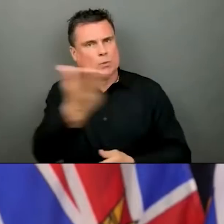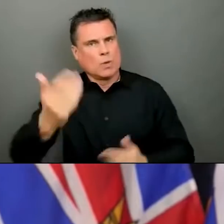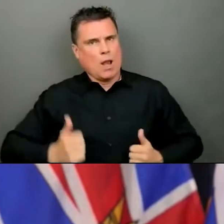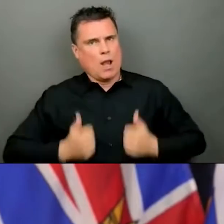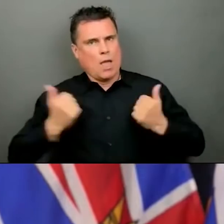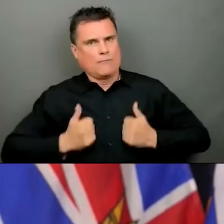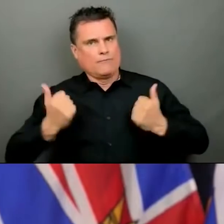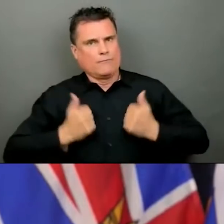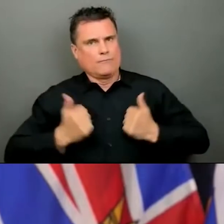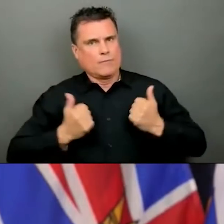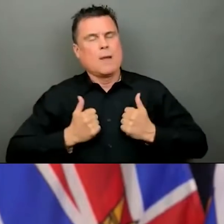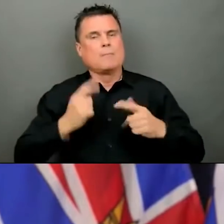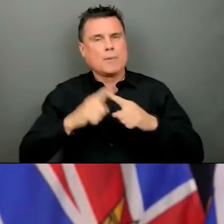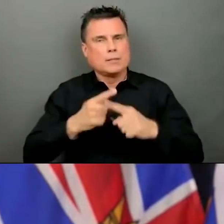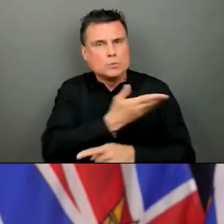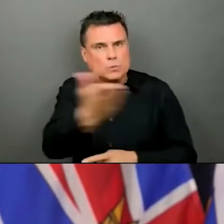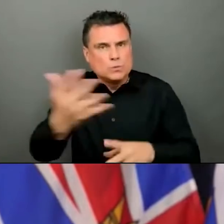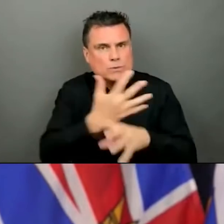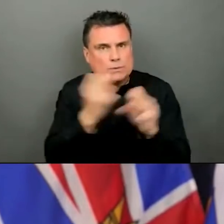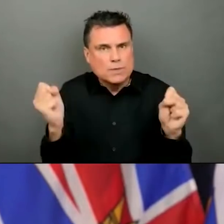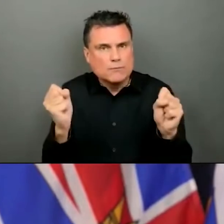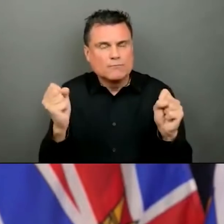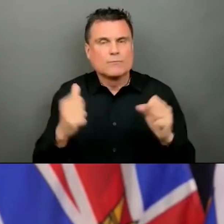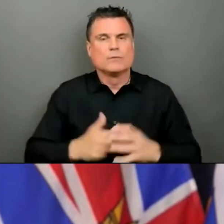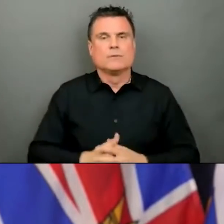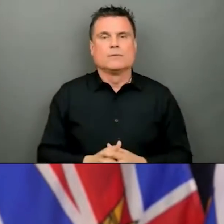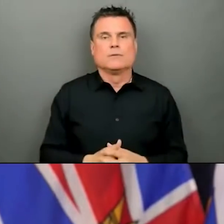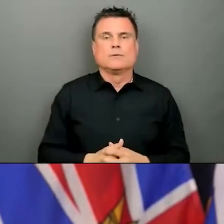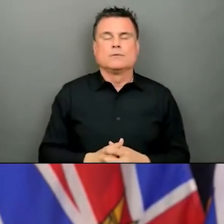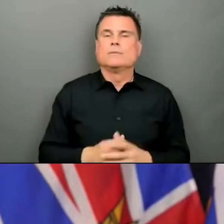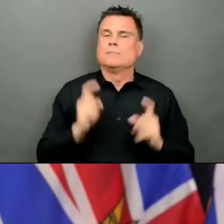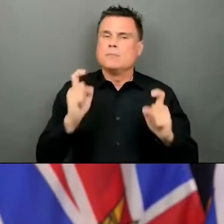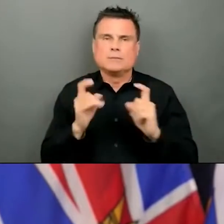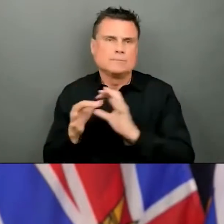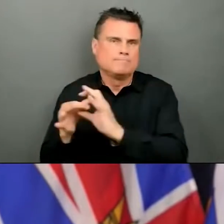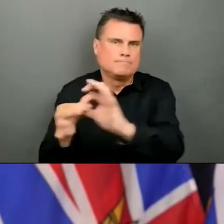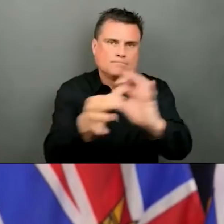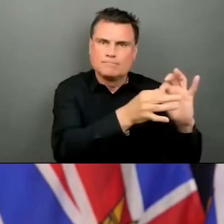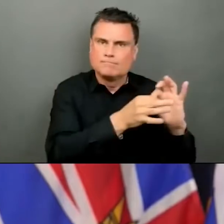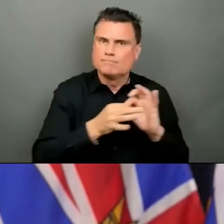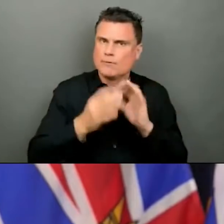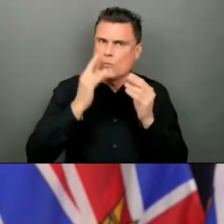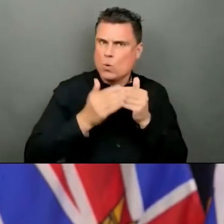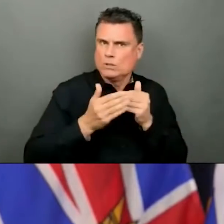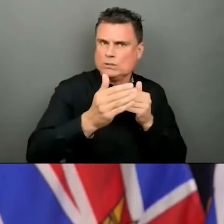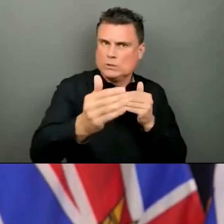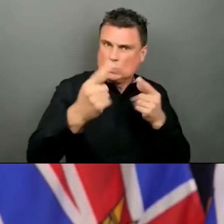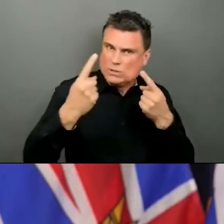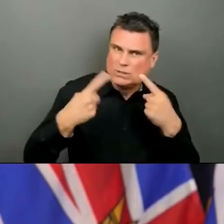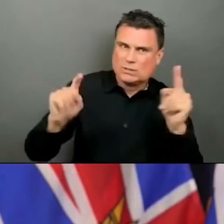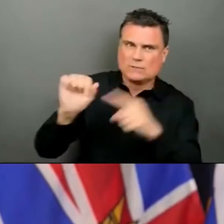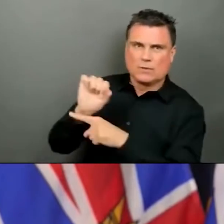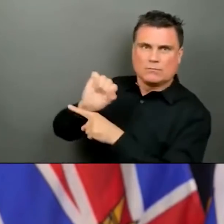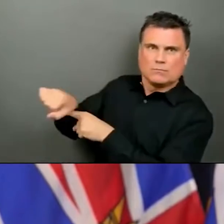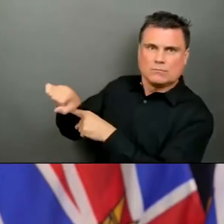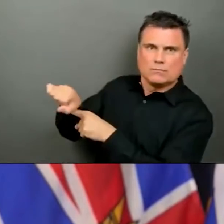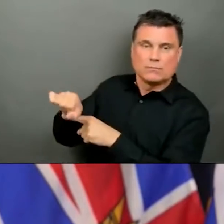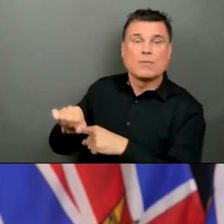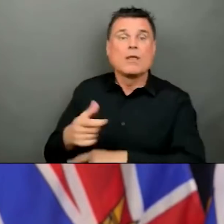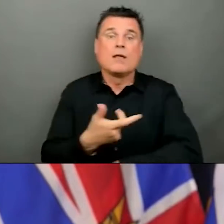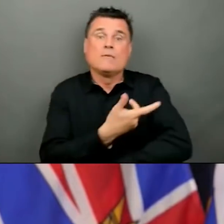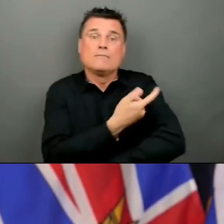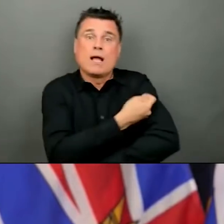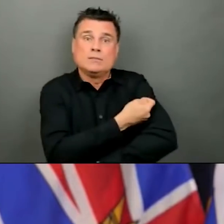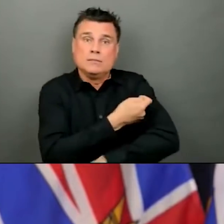of weeks to get to the end of the pandemic. Our vaccine rollout is accelerating and going very, very well. Minister Dix